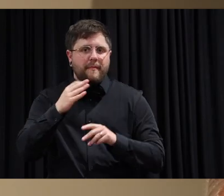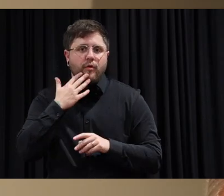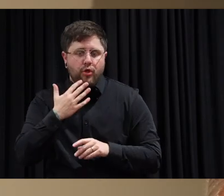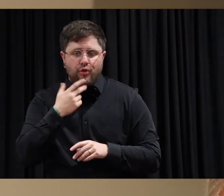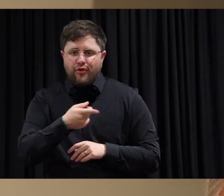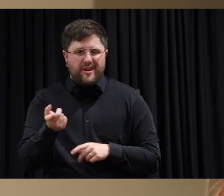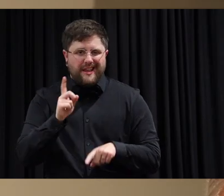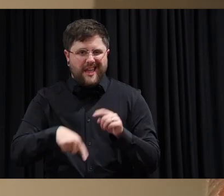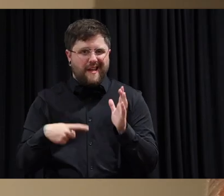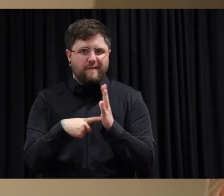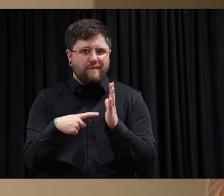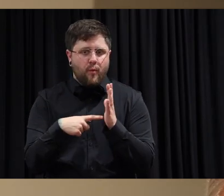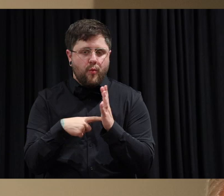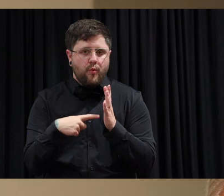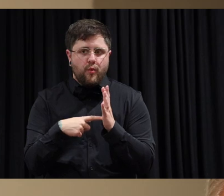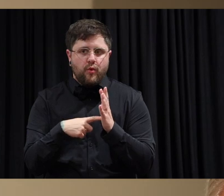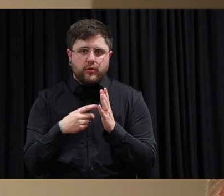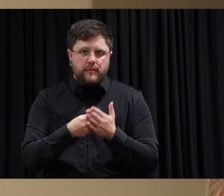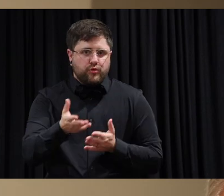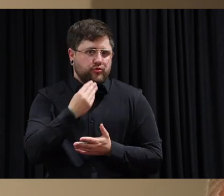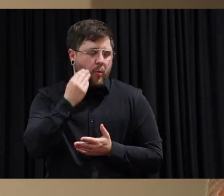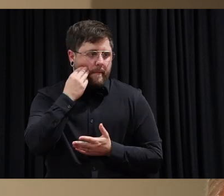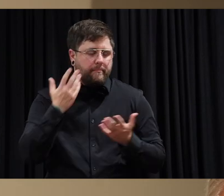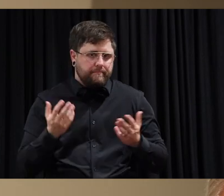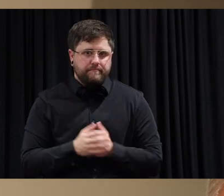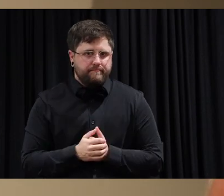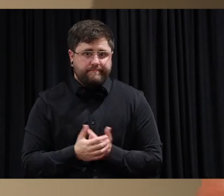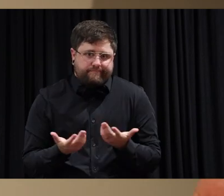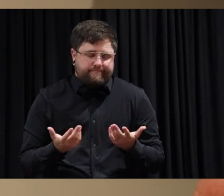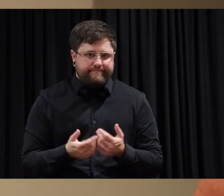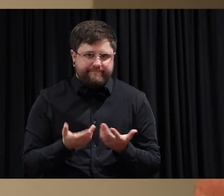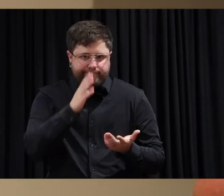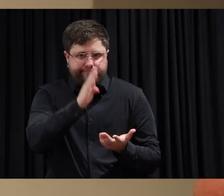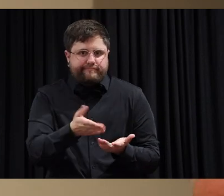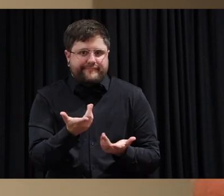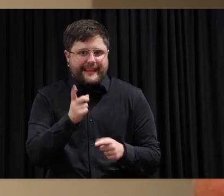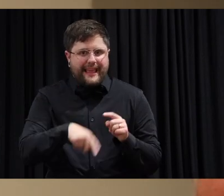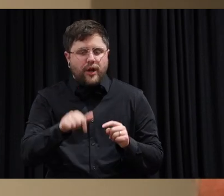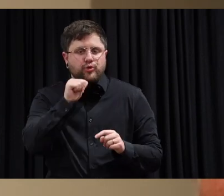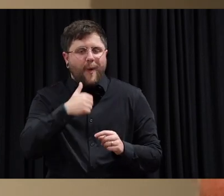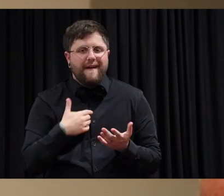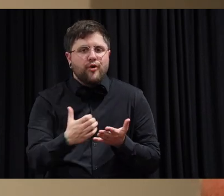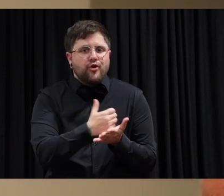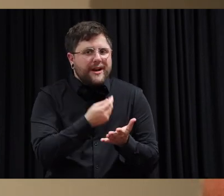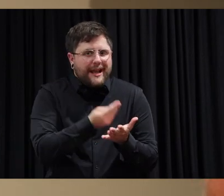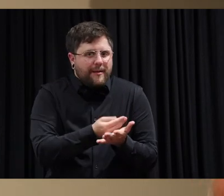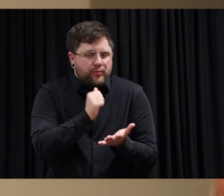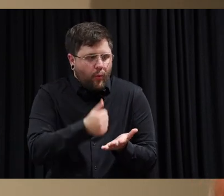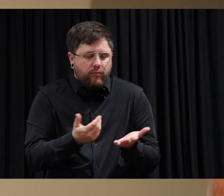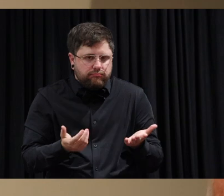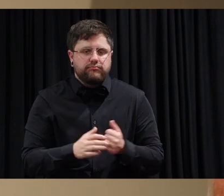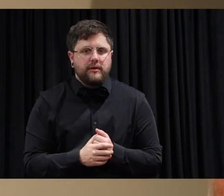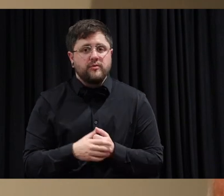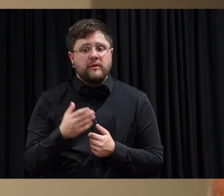cannot afford to purchase a home. I mean, quite frankly, because they just don't have the earning income. But again, as my colleagues